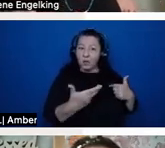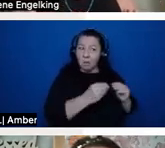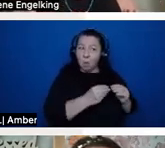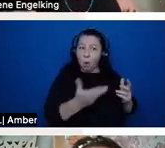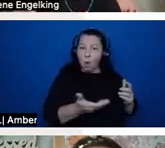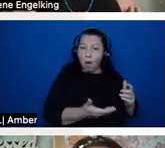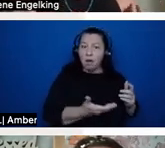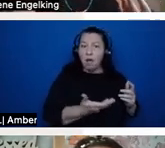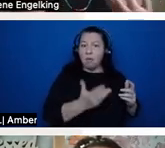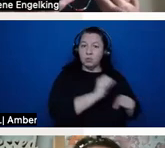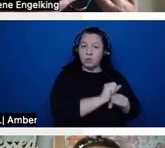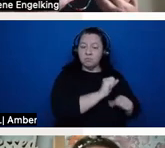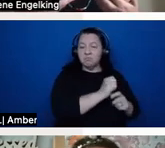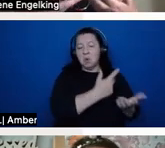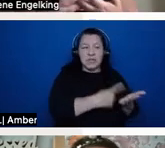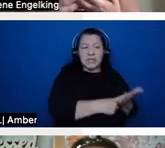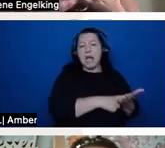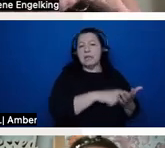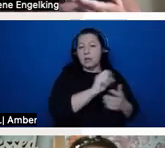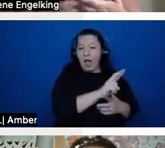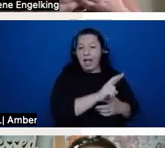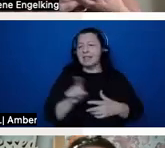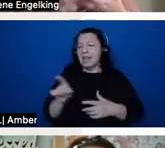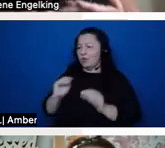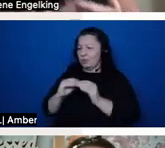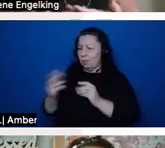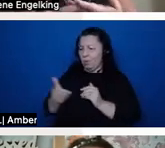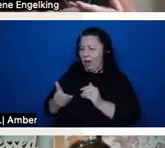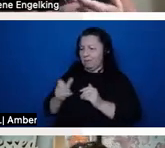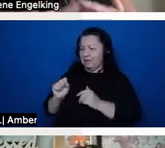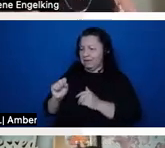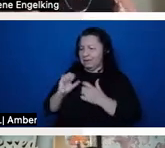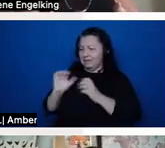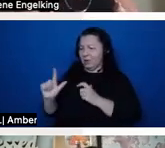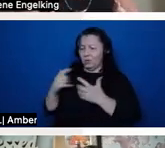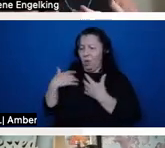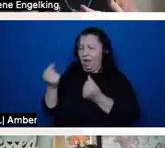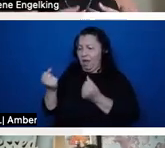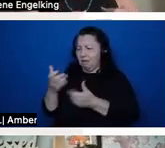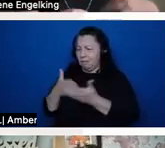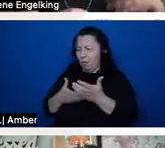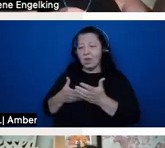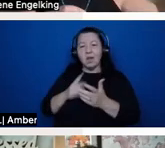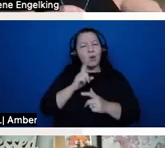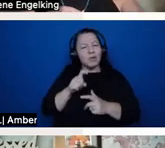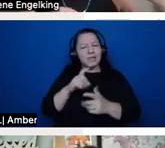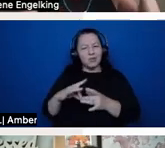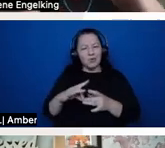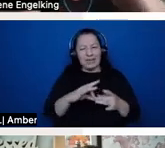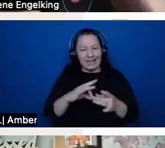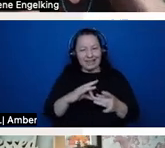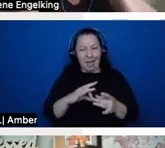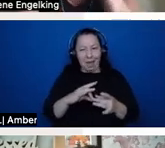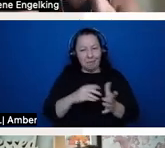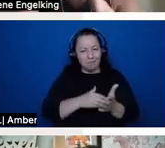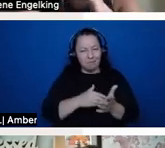sexual health side of things. And with people realizing that we need to be interconnecting them so much. And so from those early